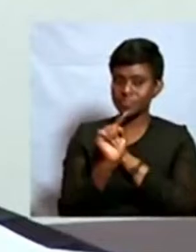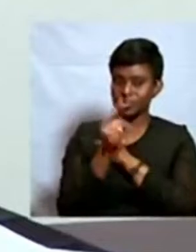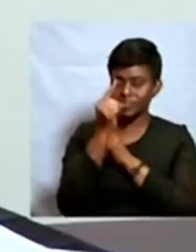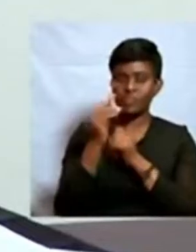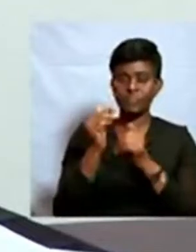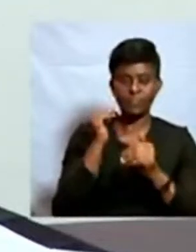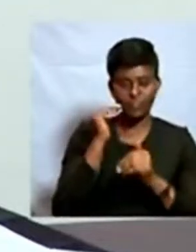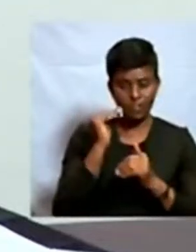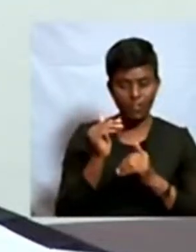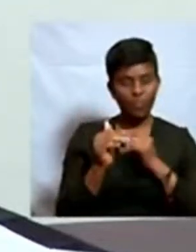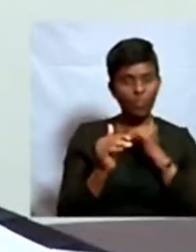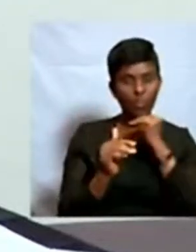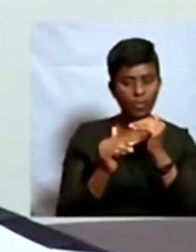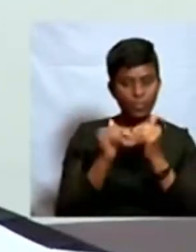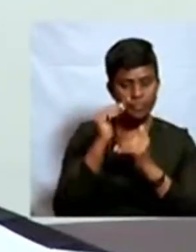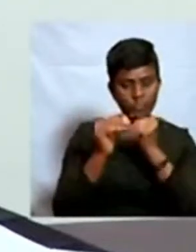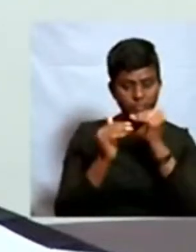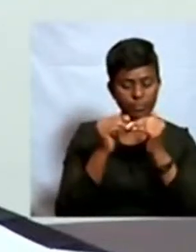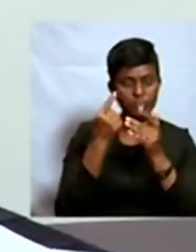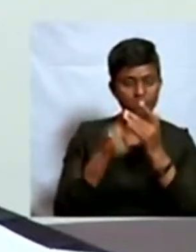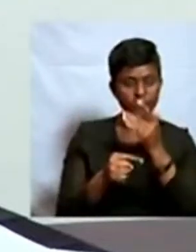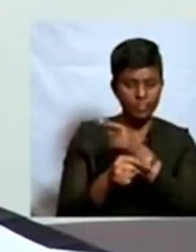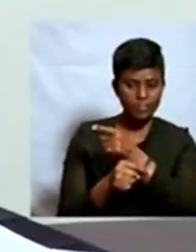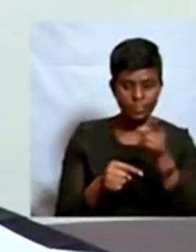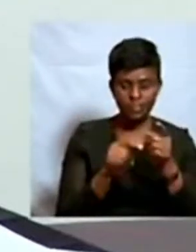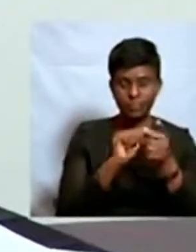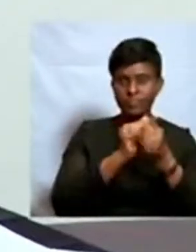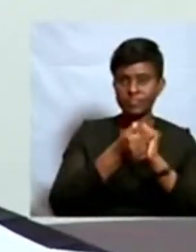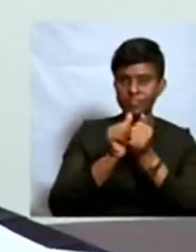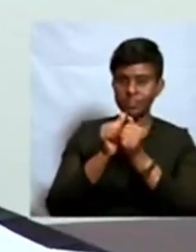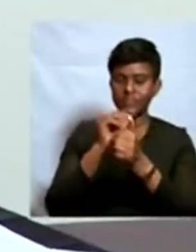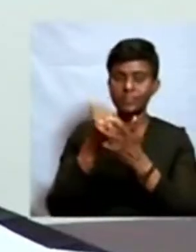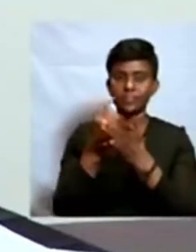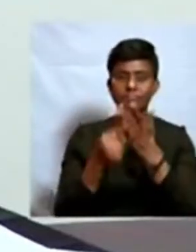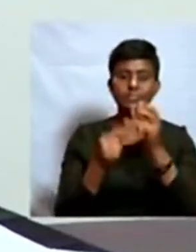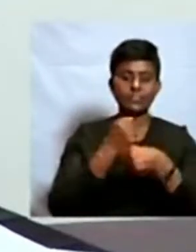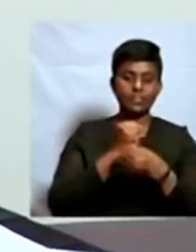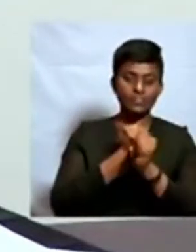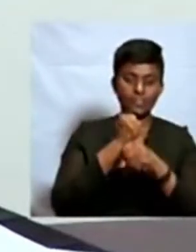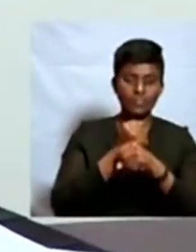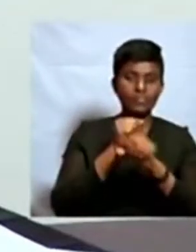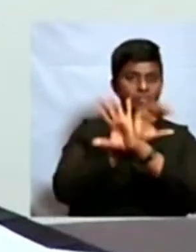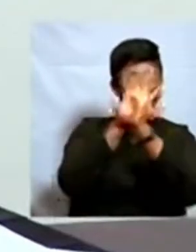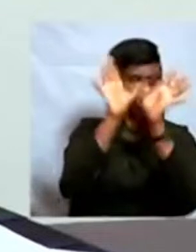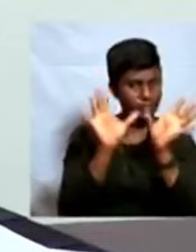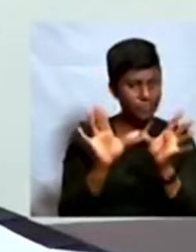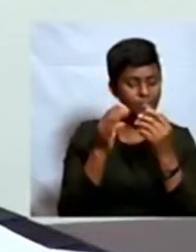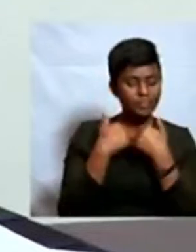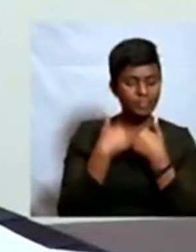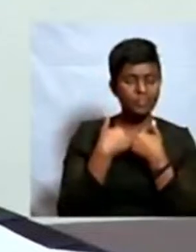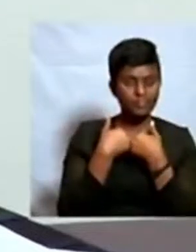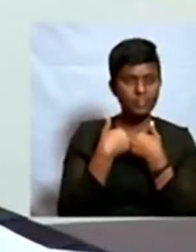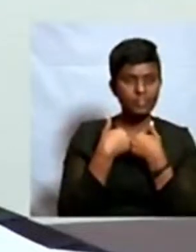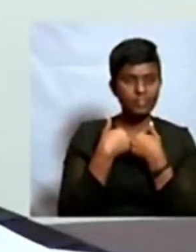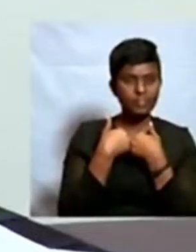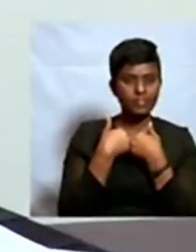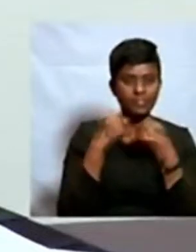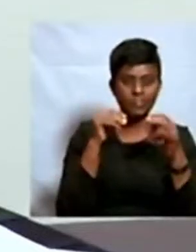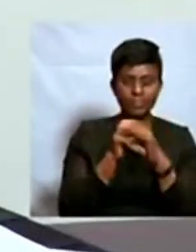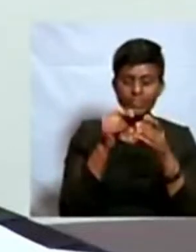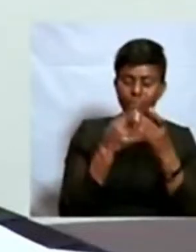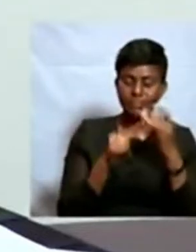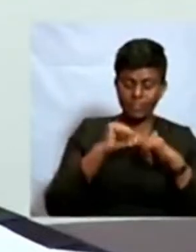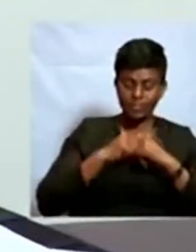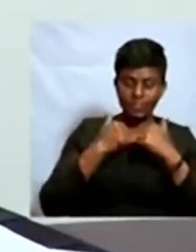step was the fact that these amendments are making some clarifications on the ambiguities that were there